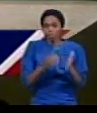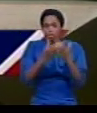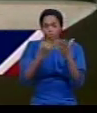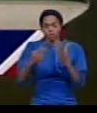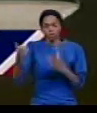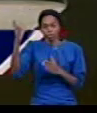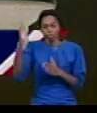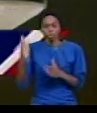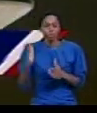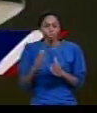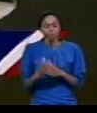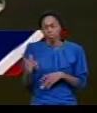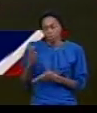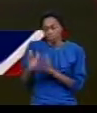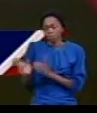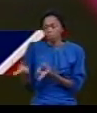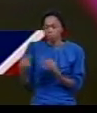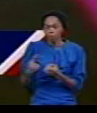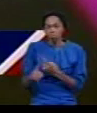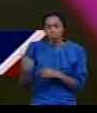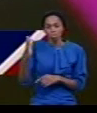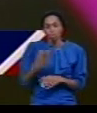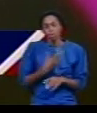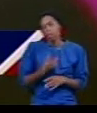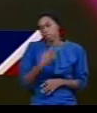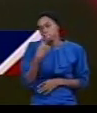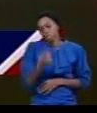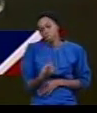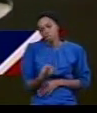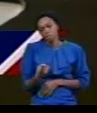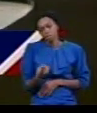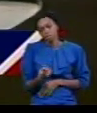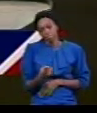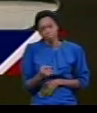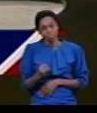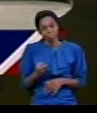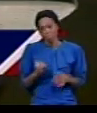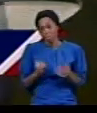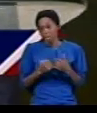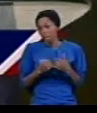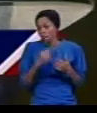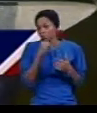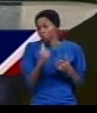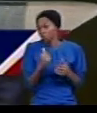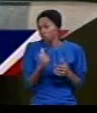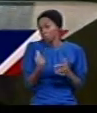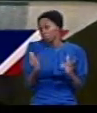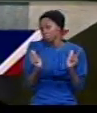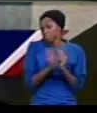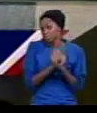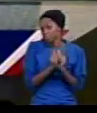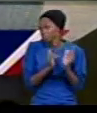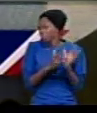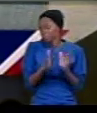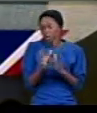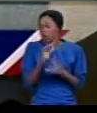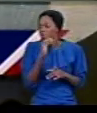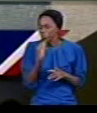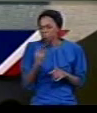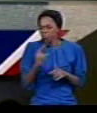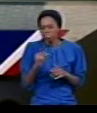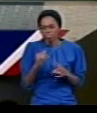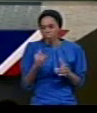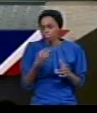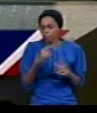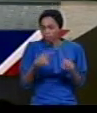one who comes to God and he says, I've not met Christ, but I'm saved. I've not believed in